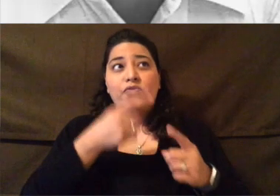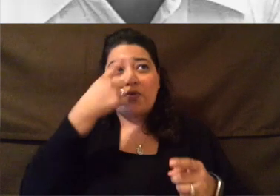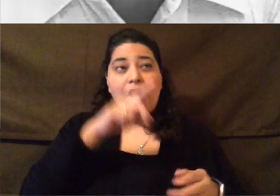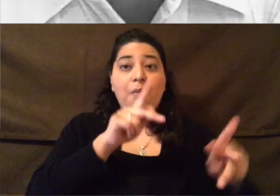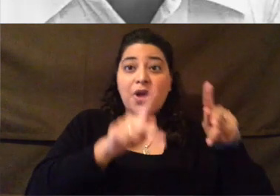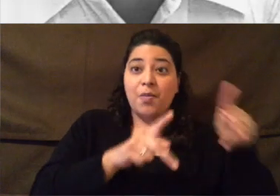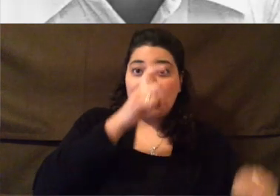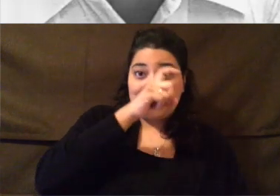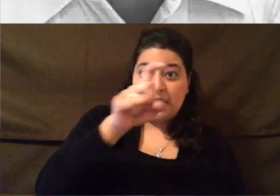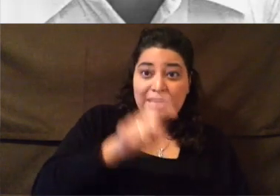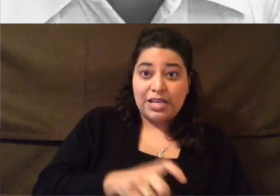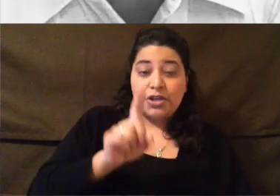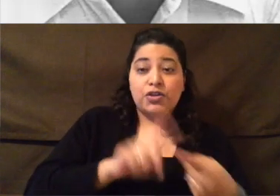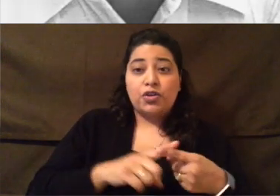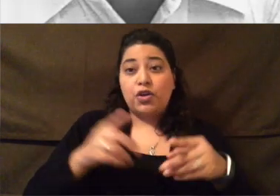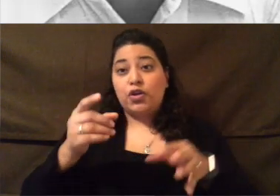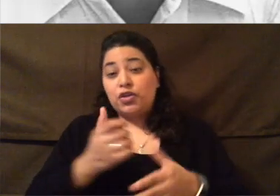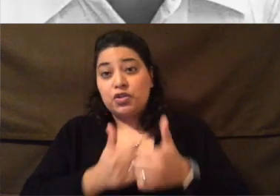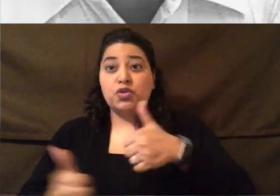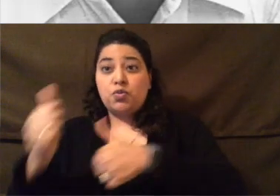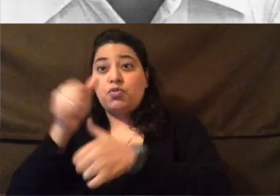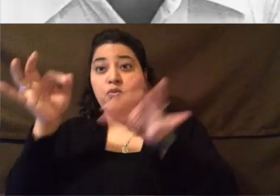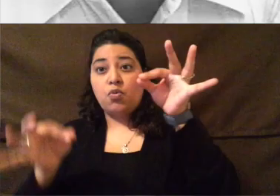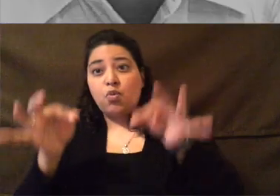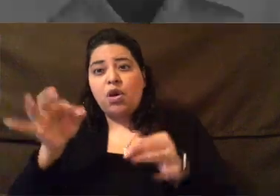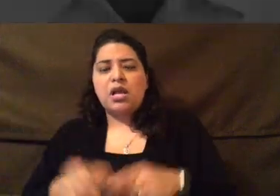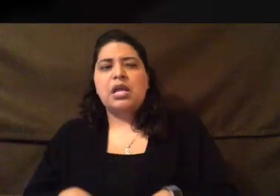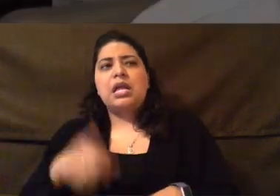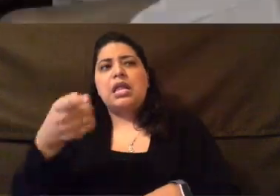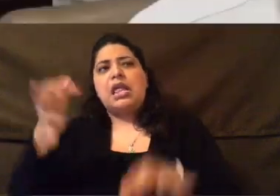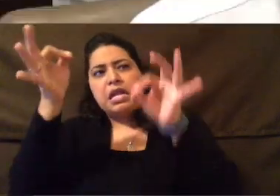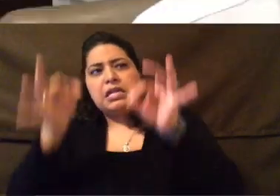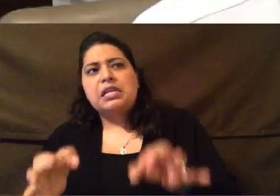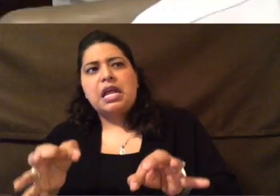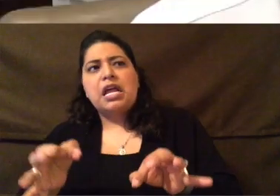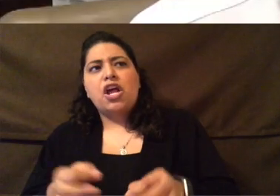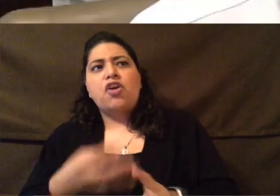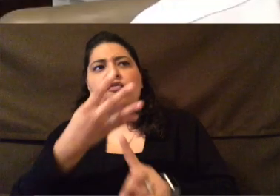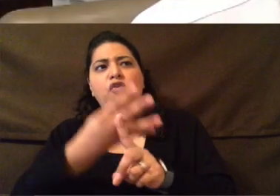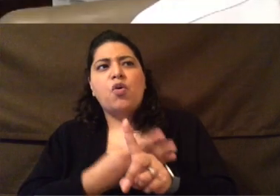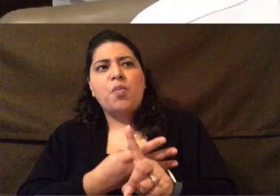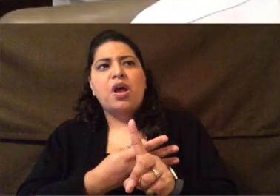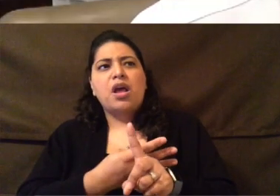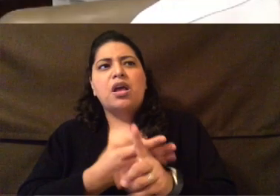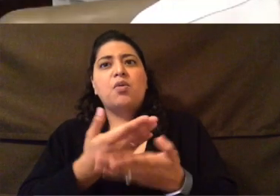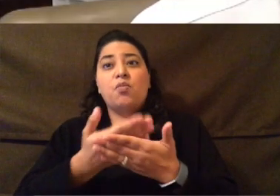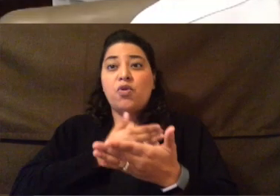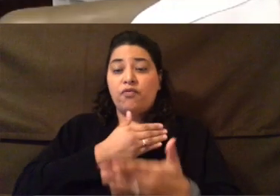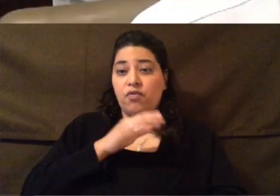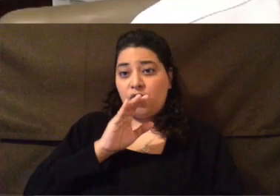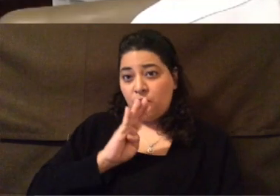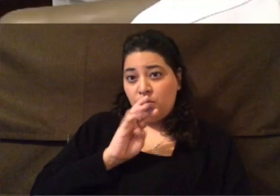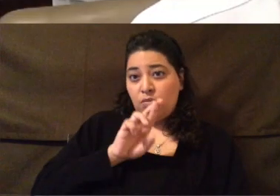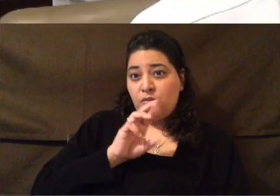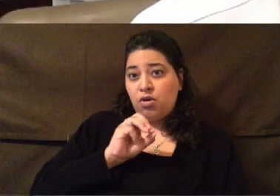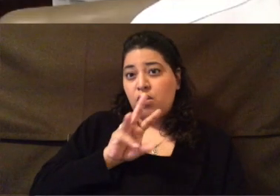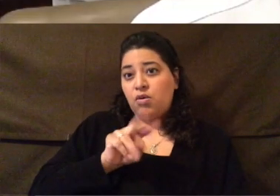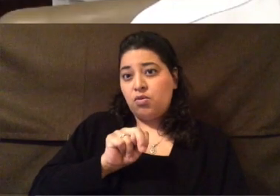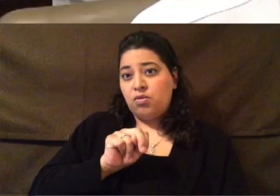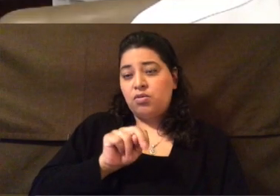United States Supreme Court. The United States Supreme Court ruled this case maybe about 4 months before Brown versus